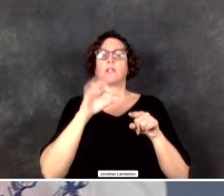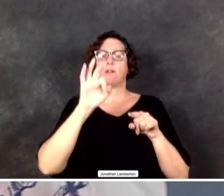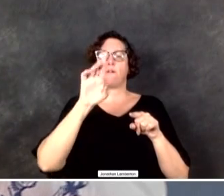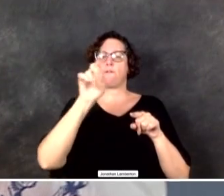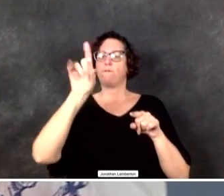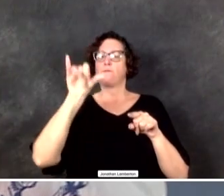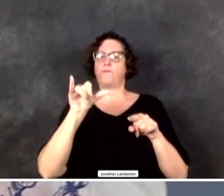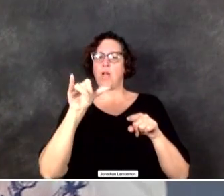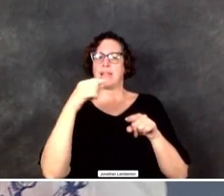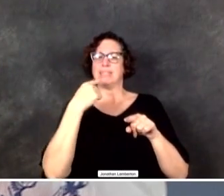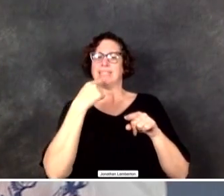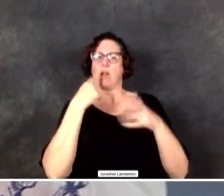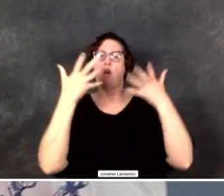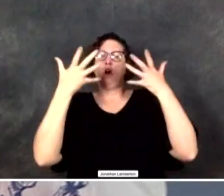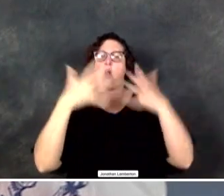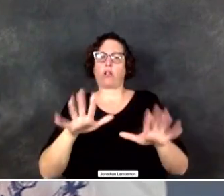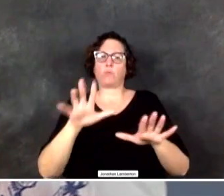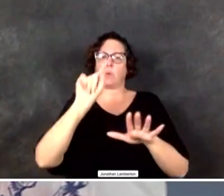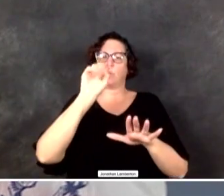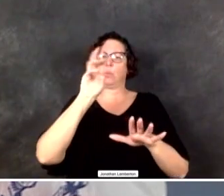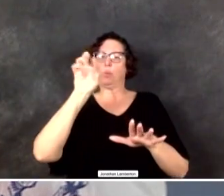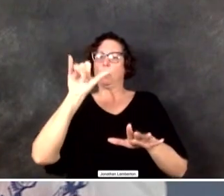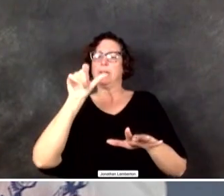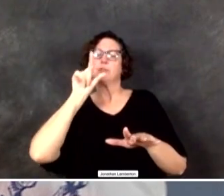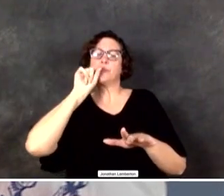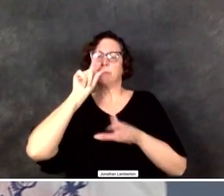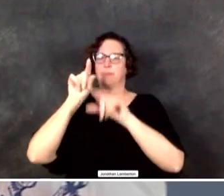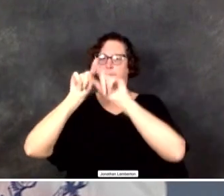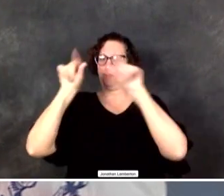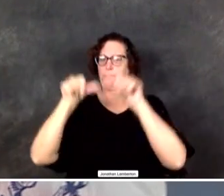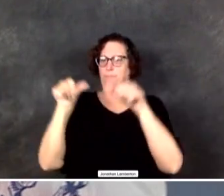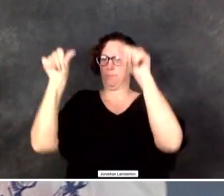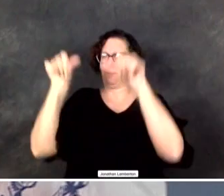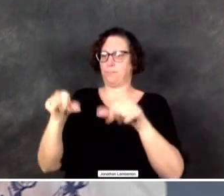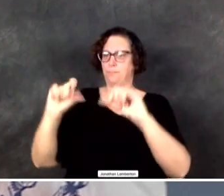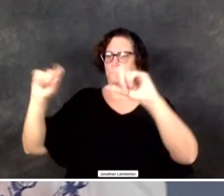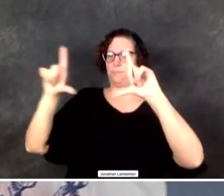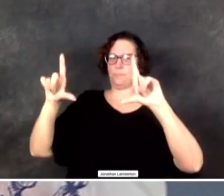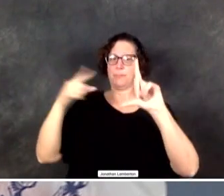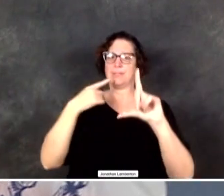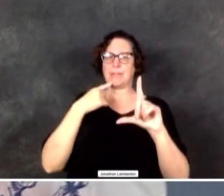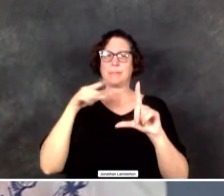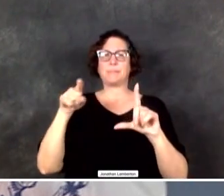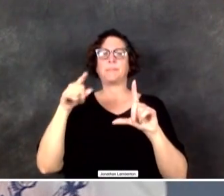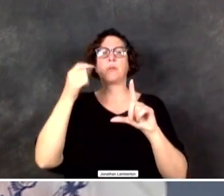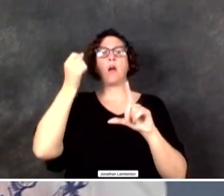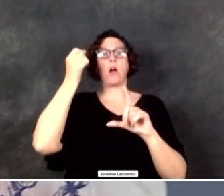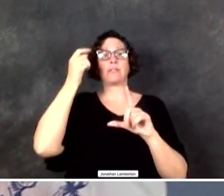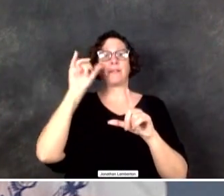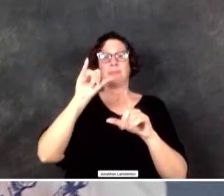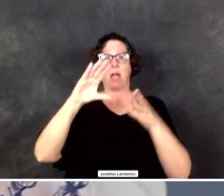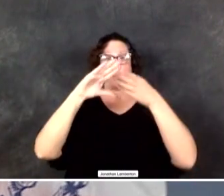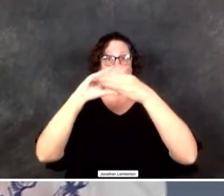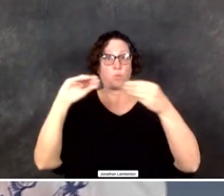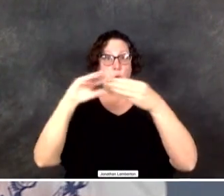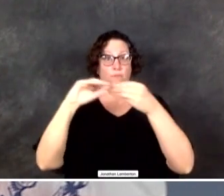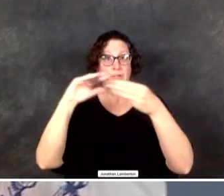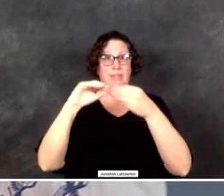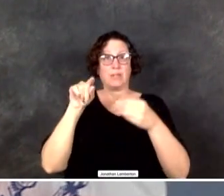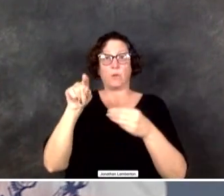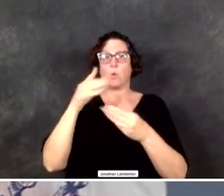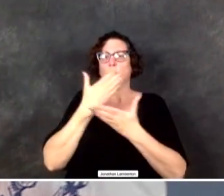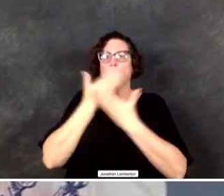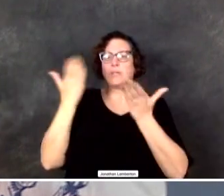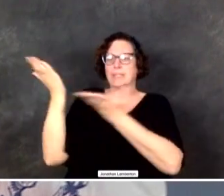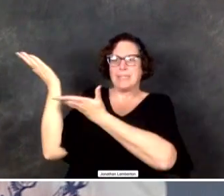of anyone not getting their meals. This was a real mistake, what happened with the seniors at Independence Plaza. It should not have happened. I want